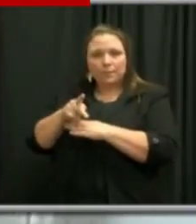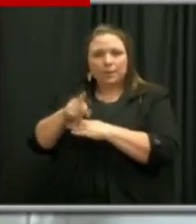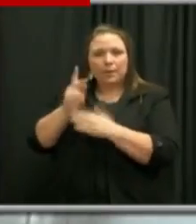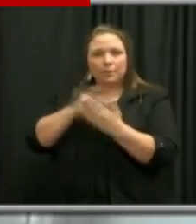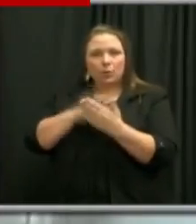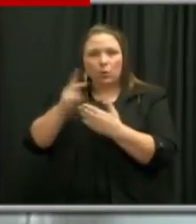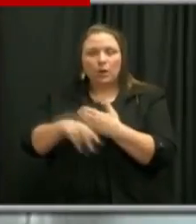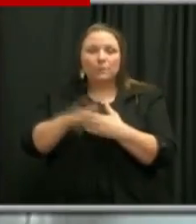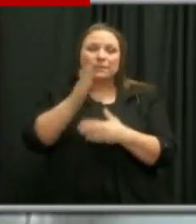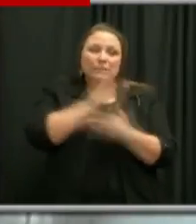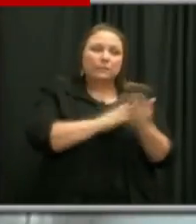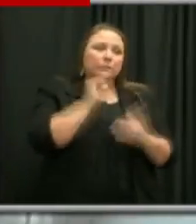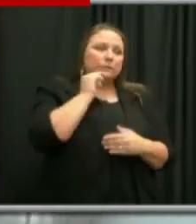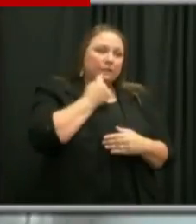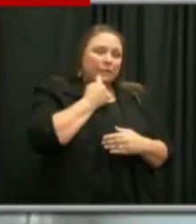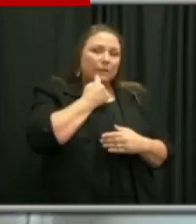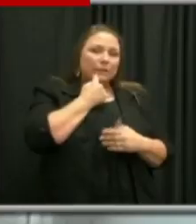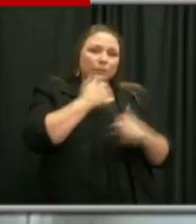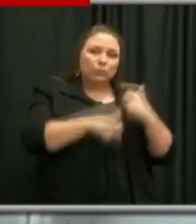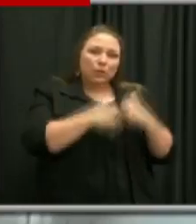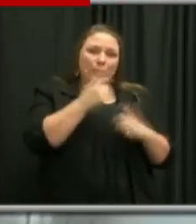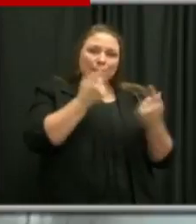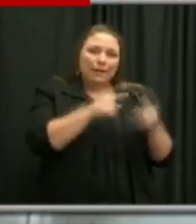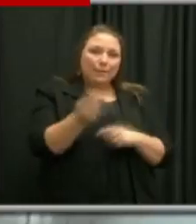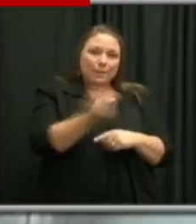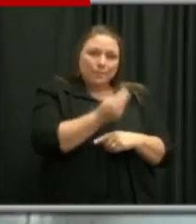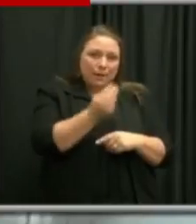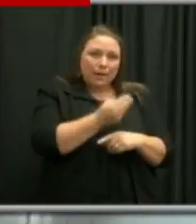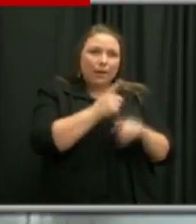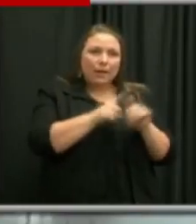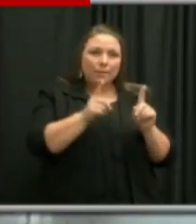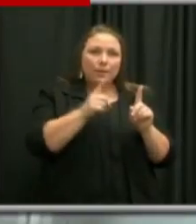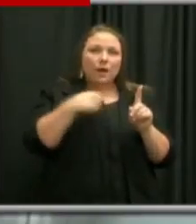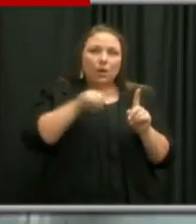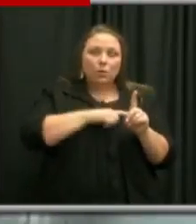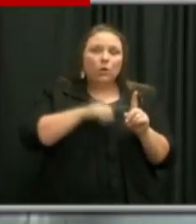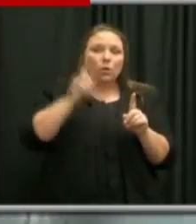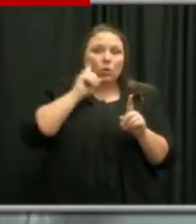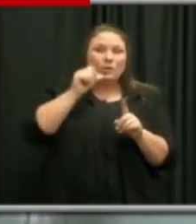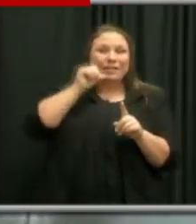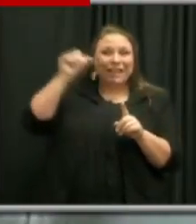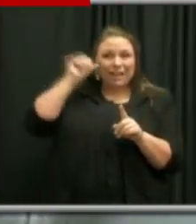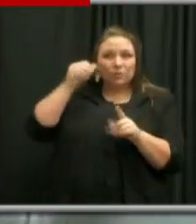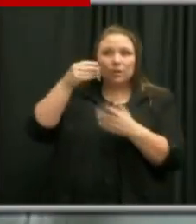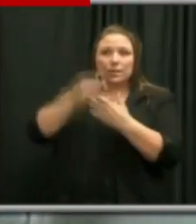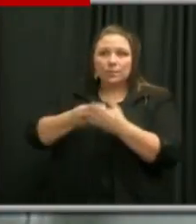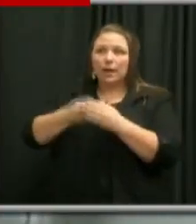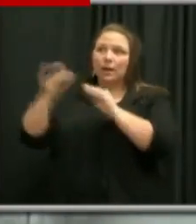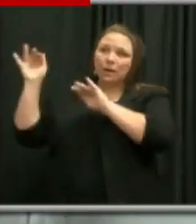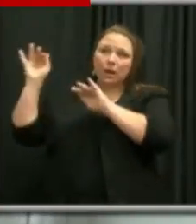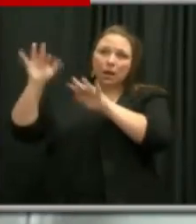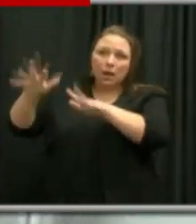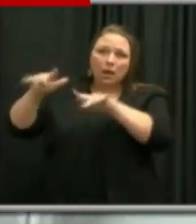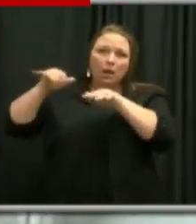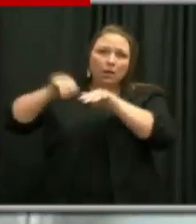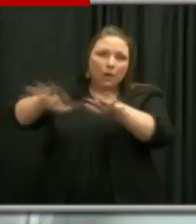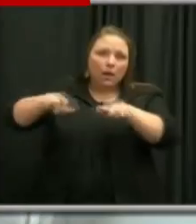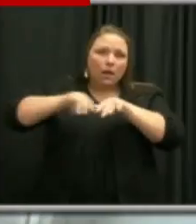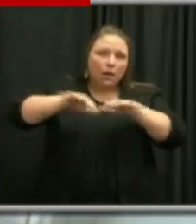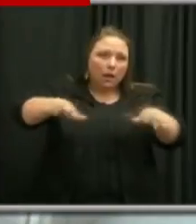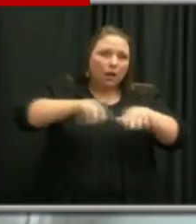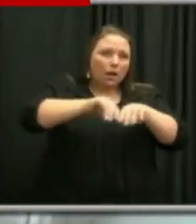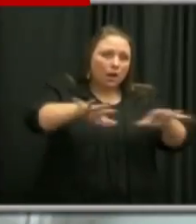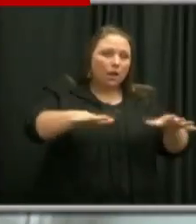on Monday, we heard yesterday that those PPPO monies began to flow to small businesses, which is very good news for a lot of